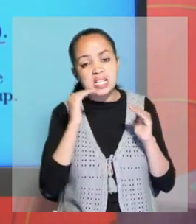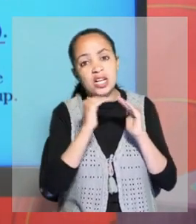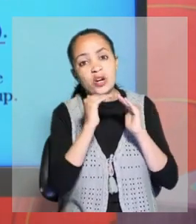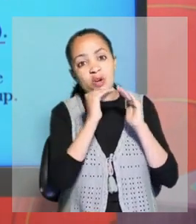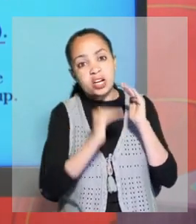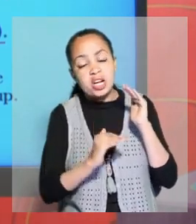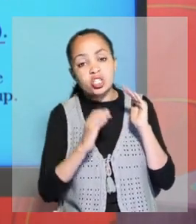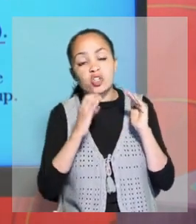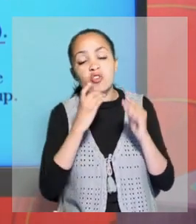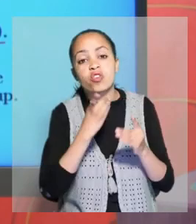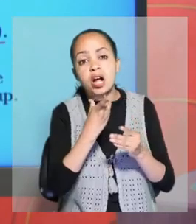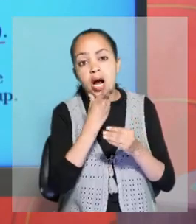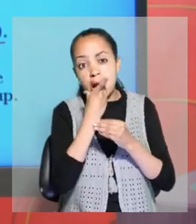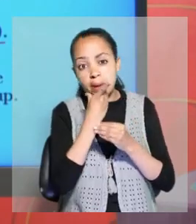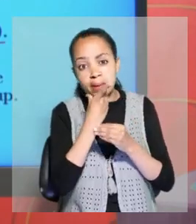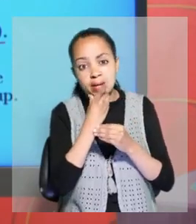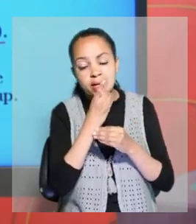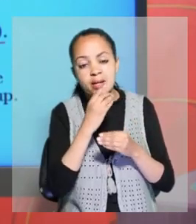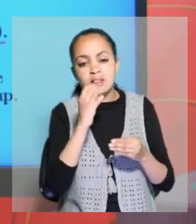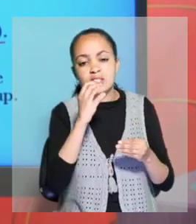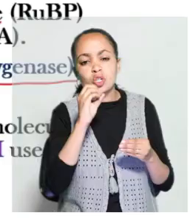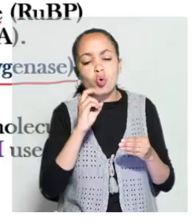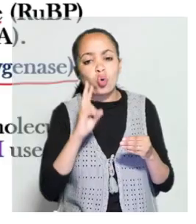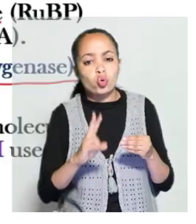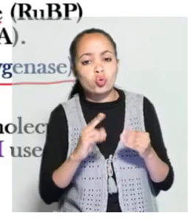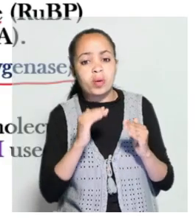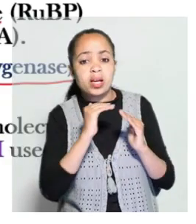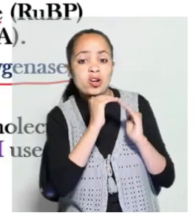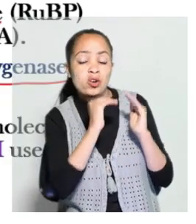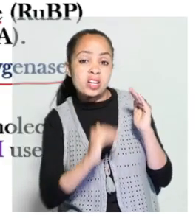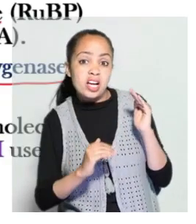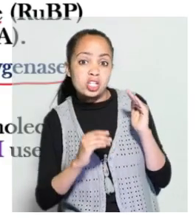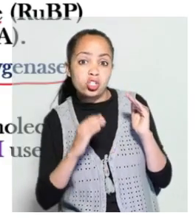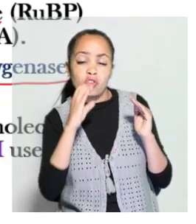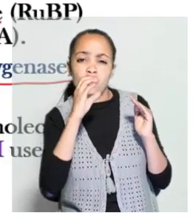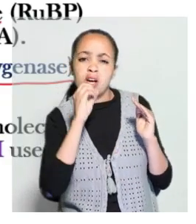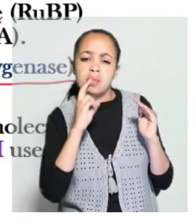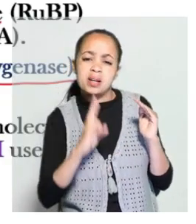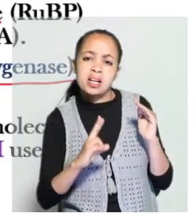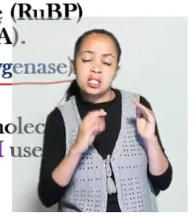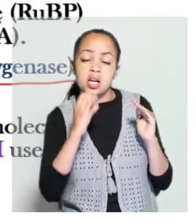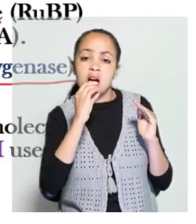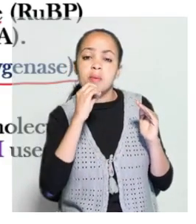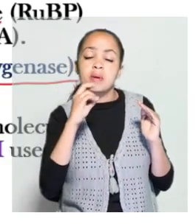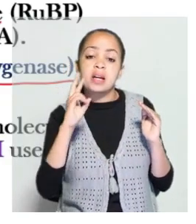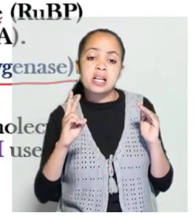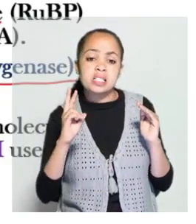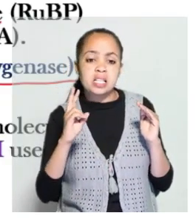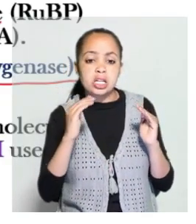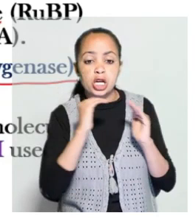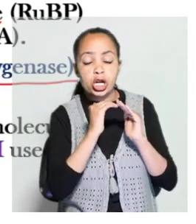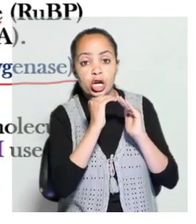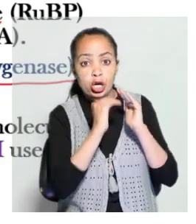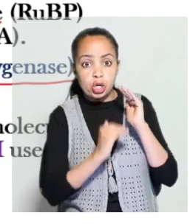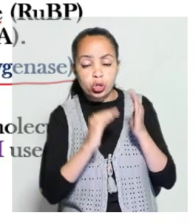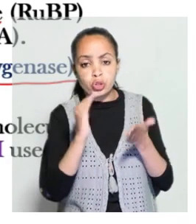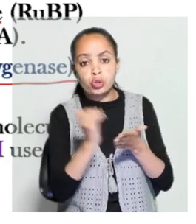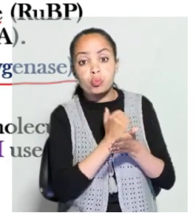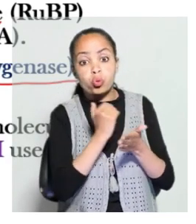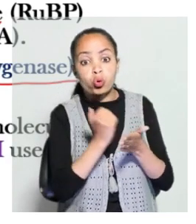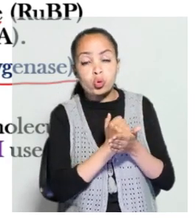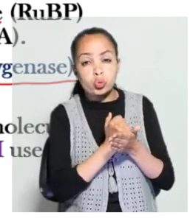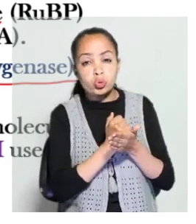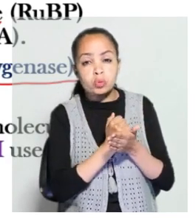reduction of carbon dioxide. By reduction of carbon dioxide become reduced to produce